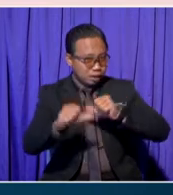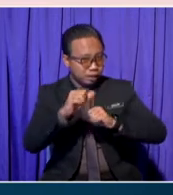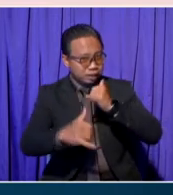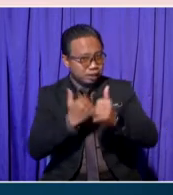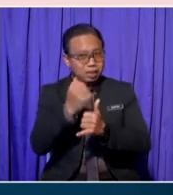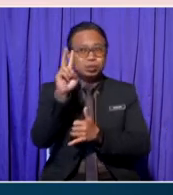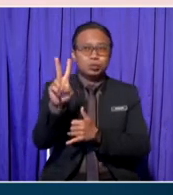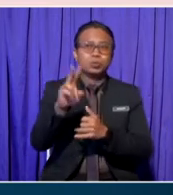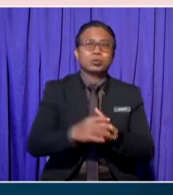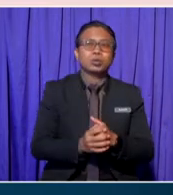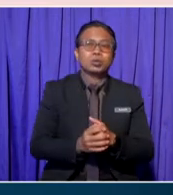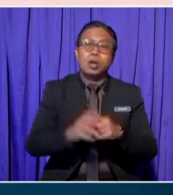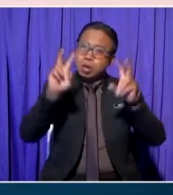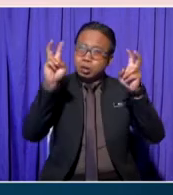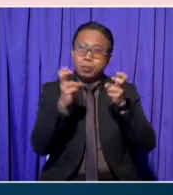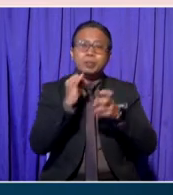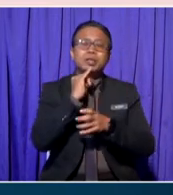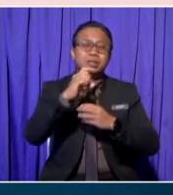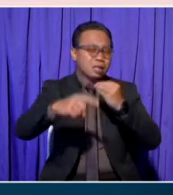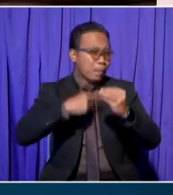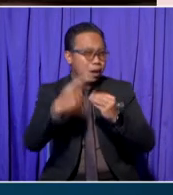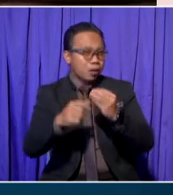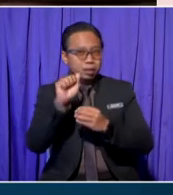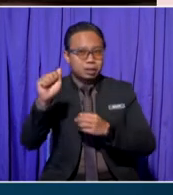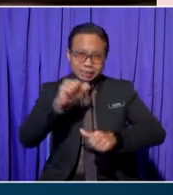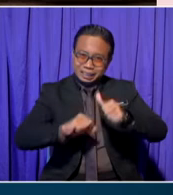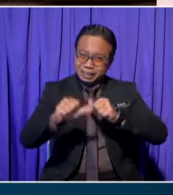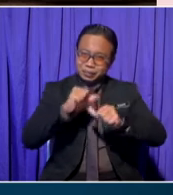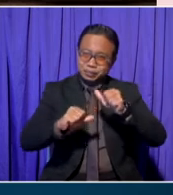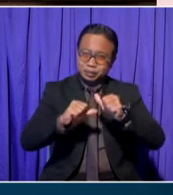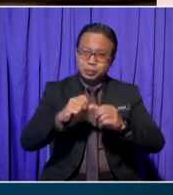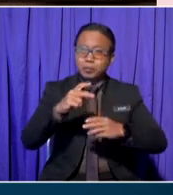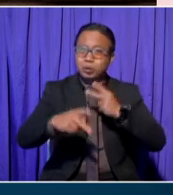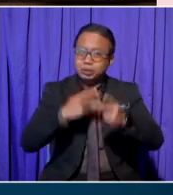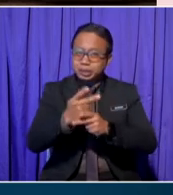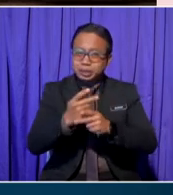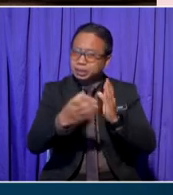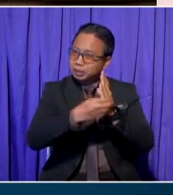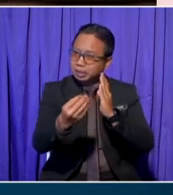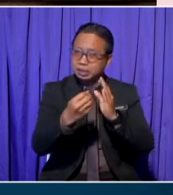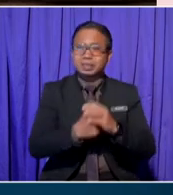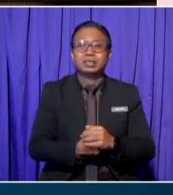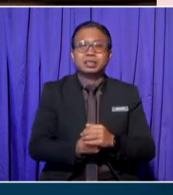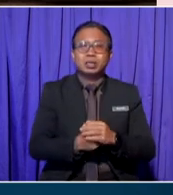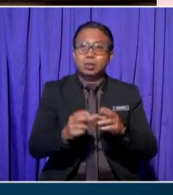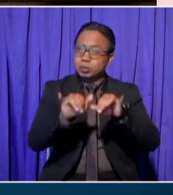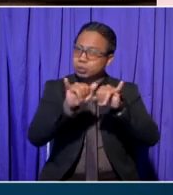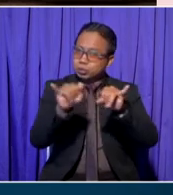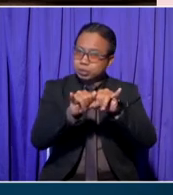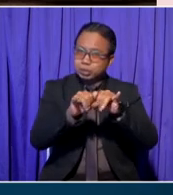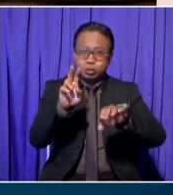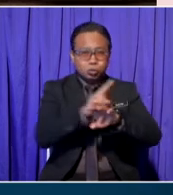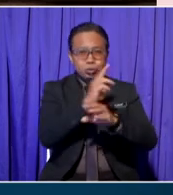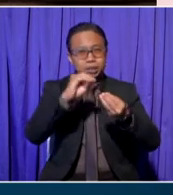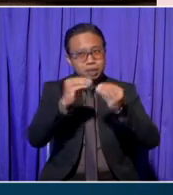2. The topic is about scientific process skills, which is measuring and using